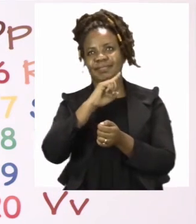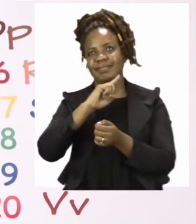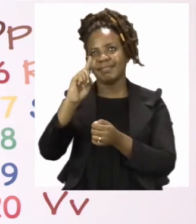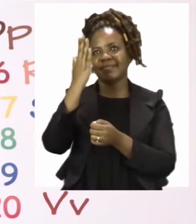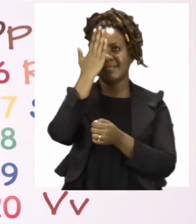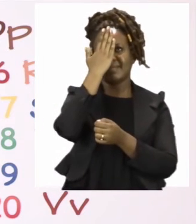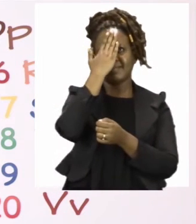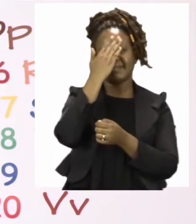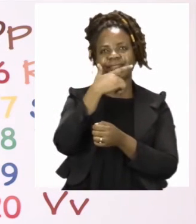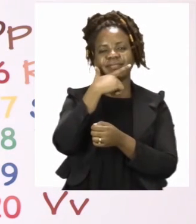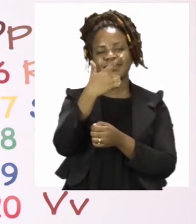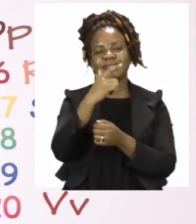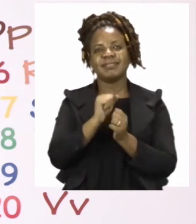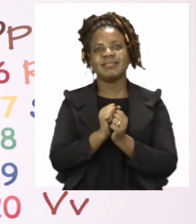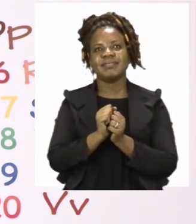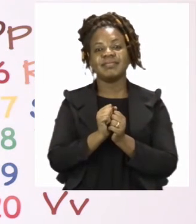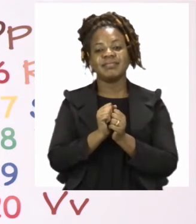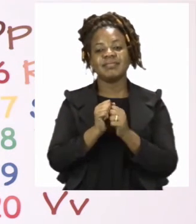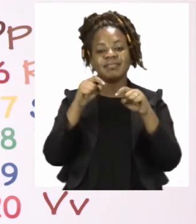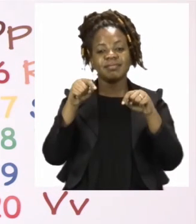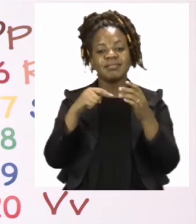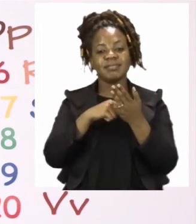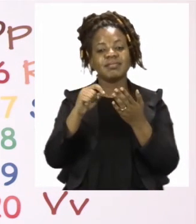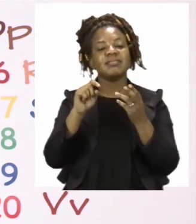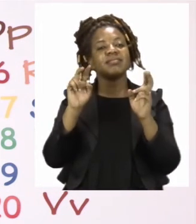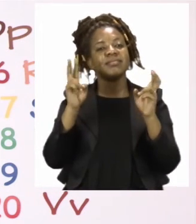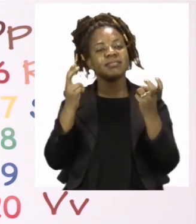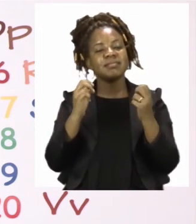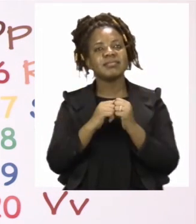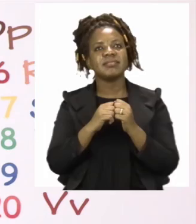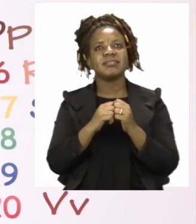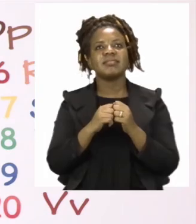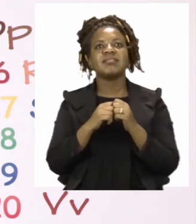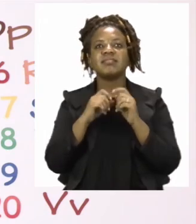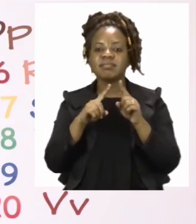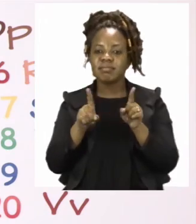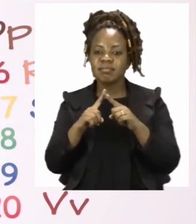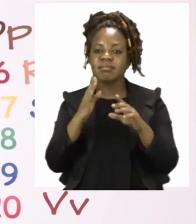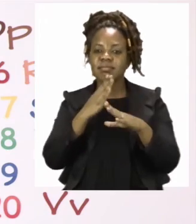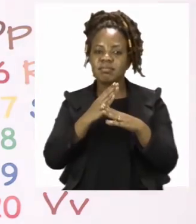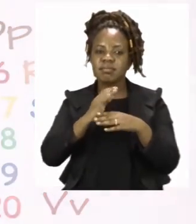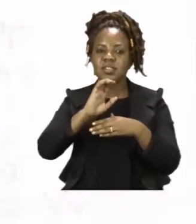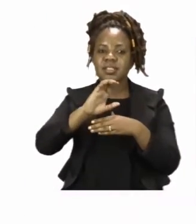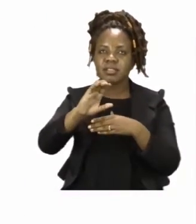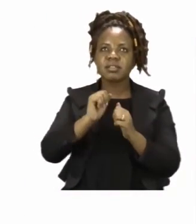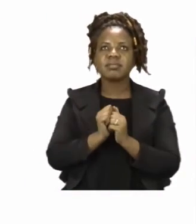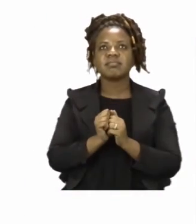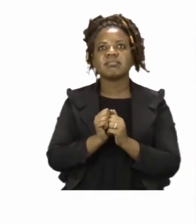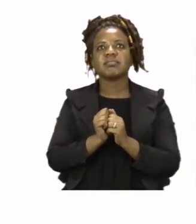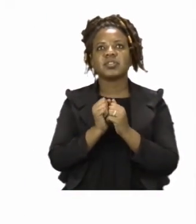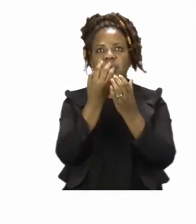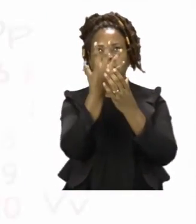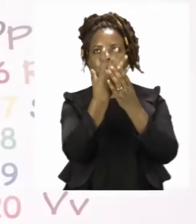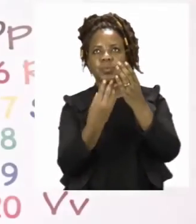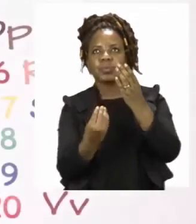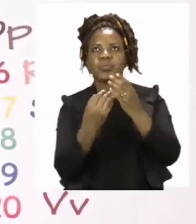so much for joining me today. Our theme this week is Occupations and Autumn.